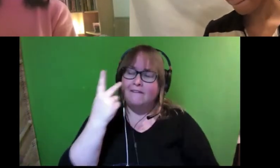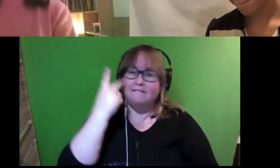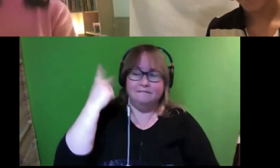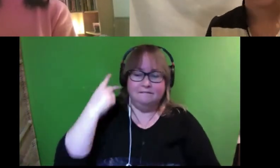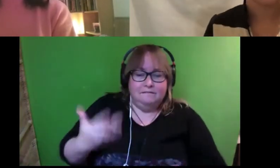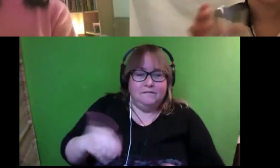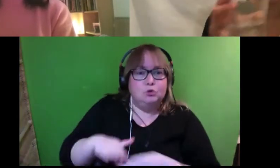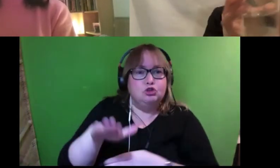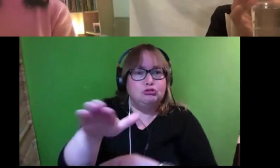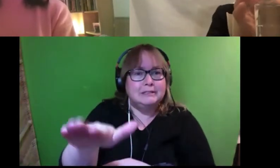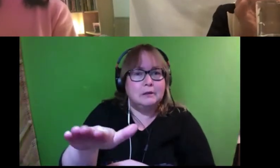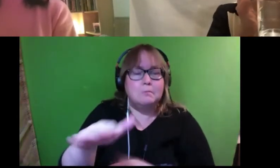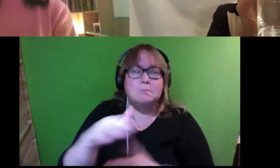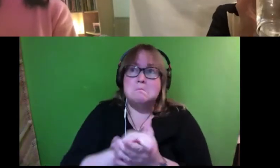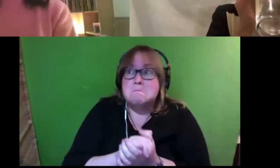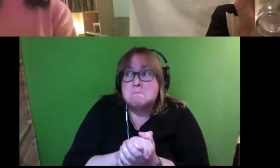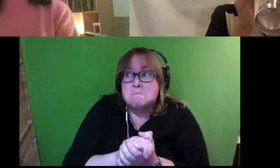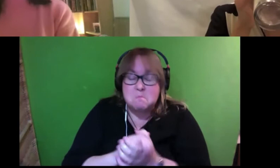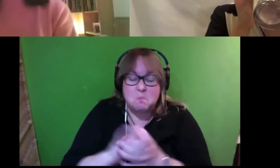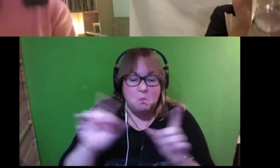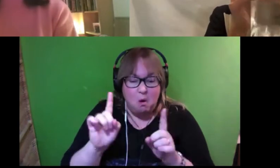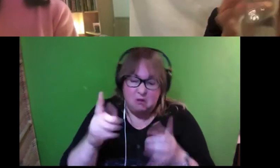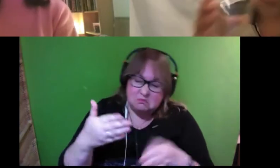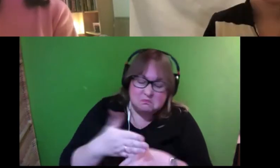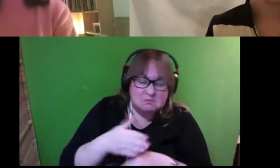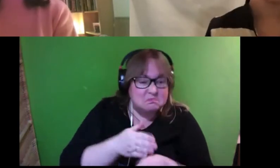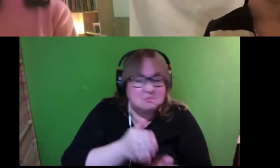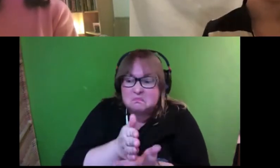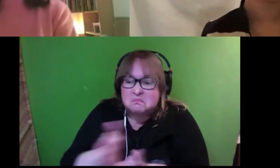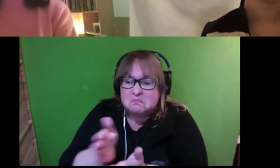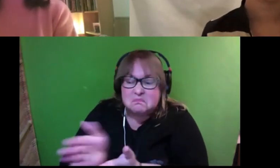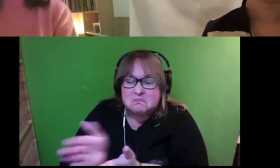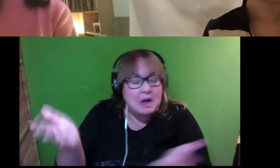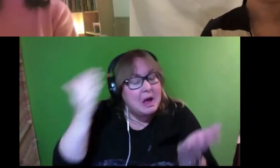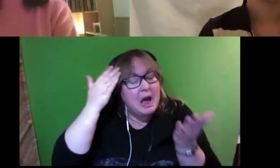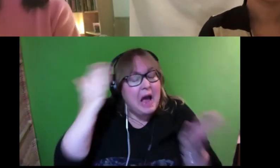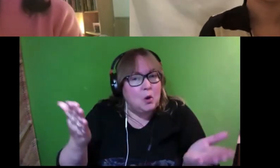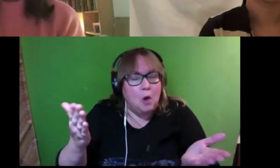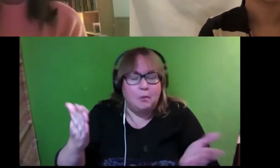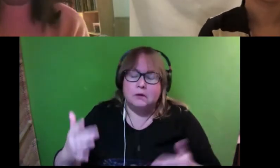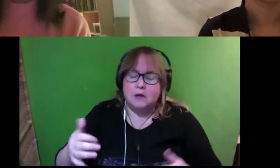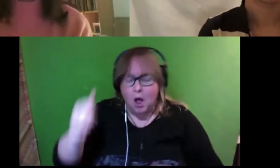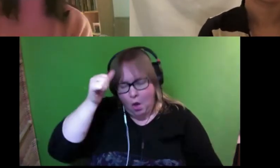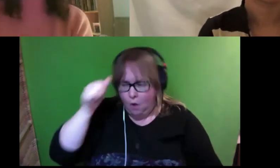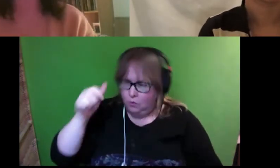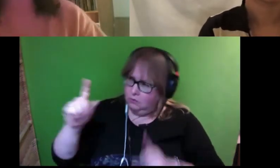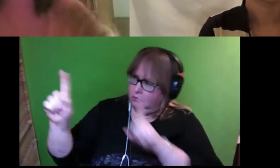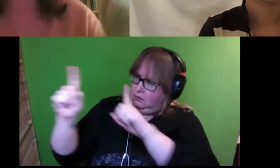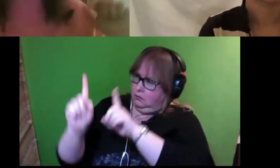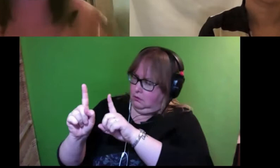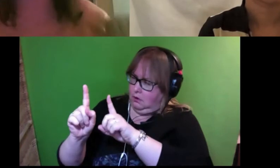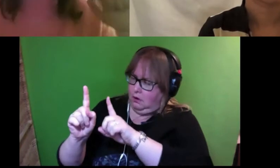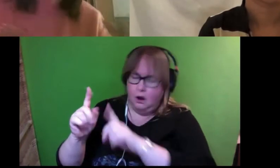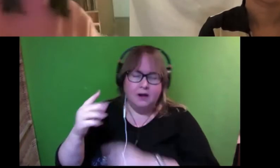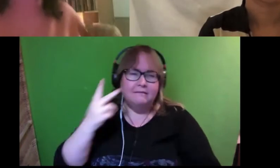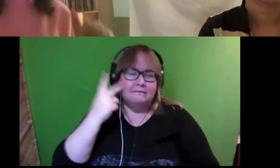of those things will take me, my body told me like that was the right thing to do at that time. Because like I told you, I was in a place where I was checking in